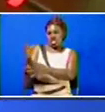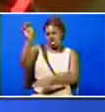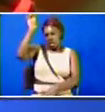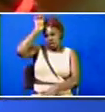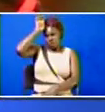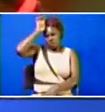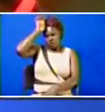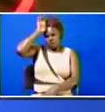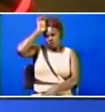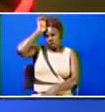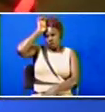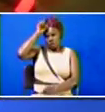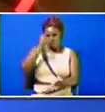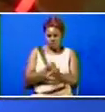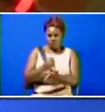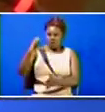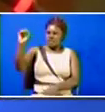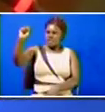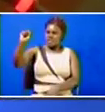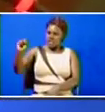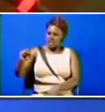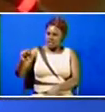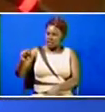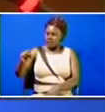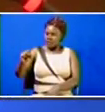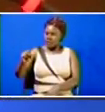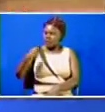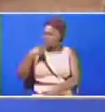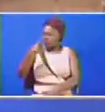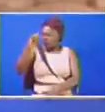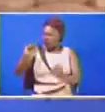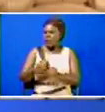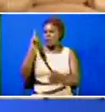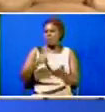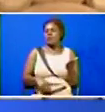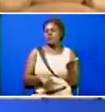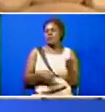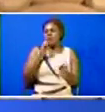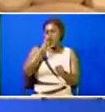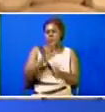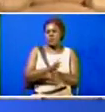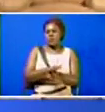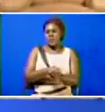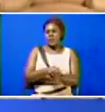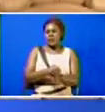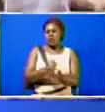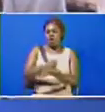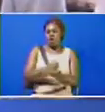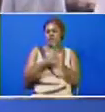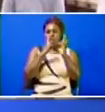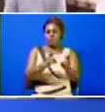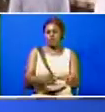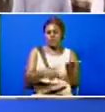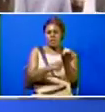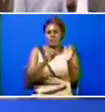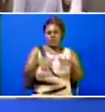let's say Eldoret Depot. Why can't the CS just find out what is happening in Eldoret Depot? Kunjuri promised to table a special audit report of the names of